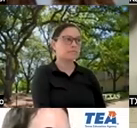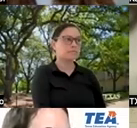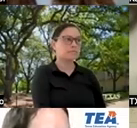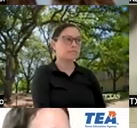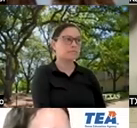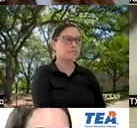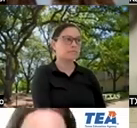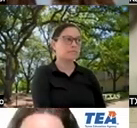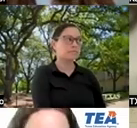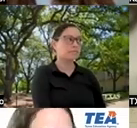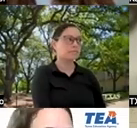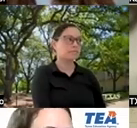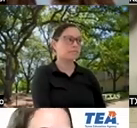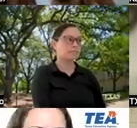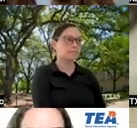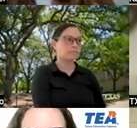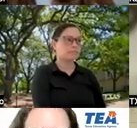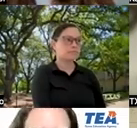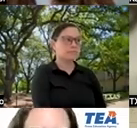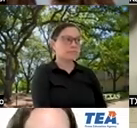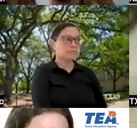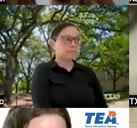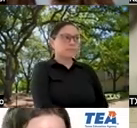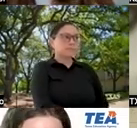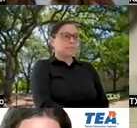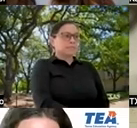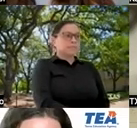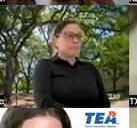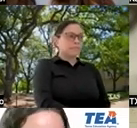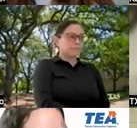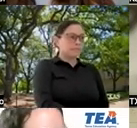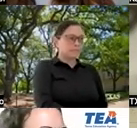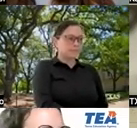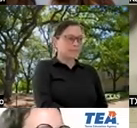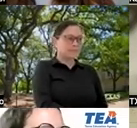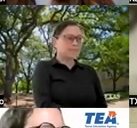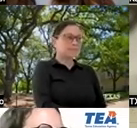All right. Well, regardless, I know you're here, so we'll figure out your muting and unmuting.